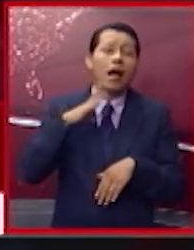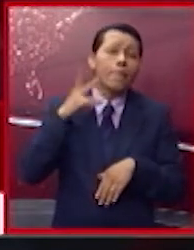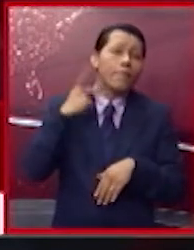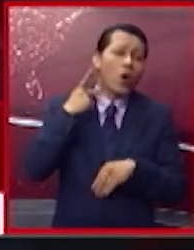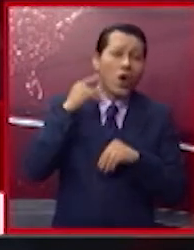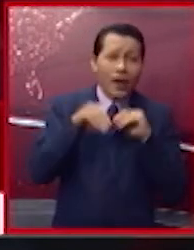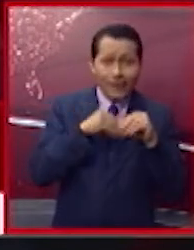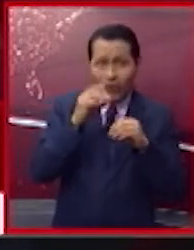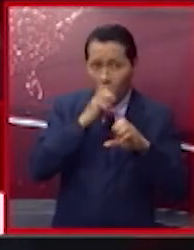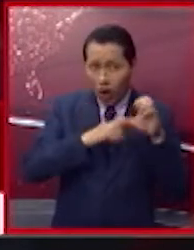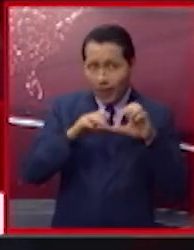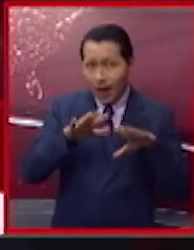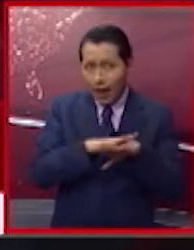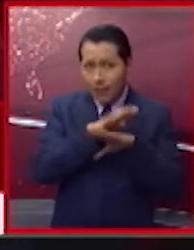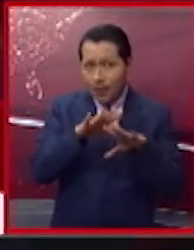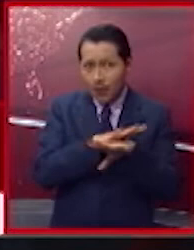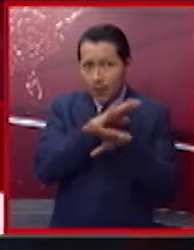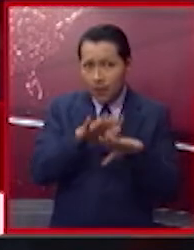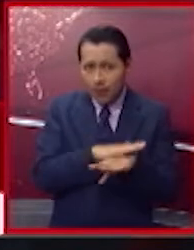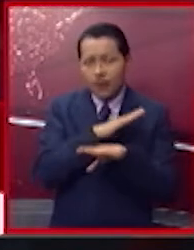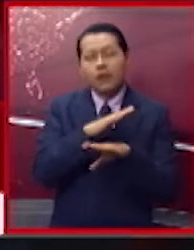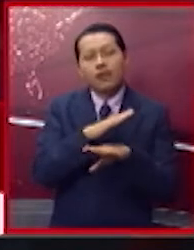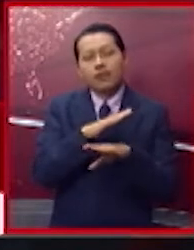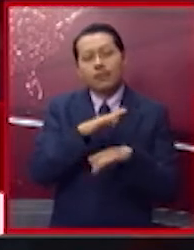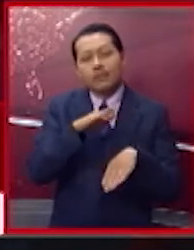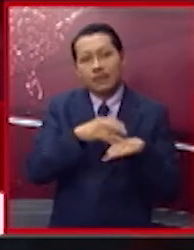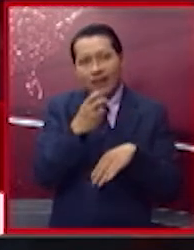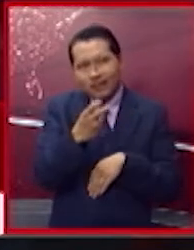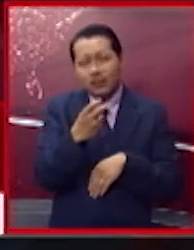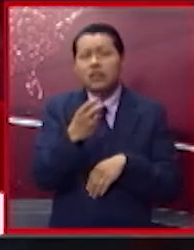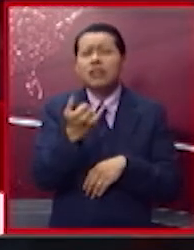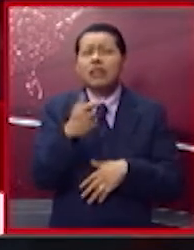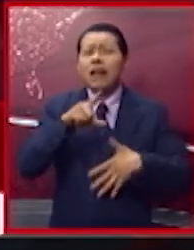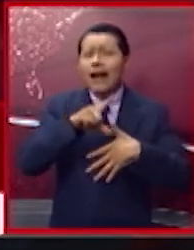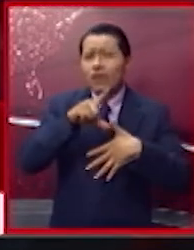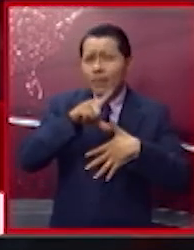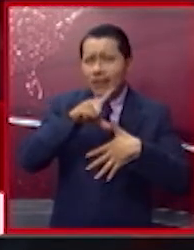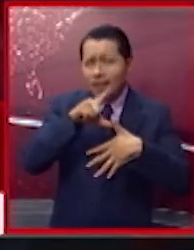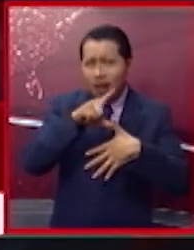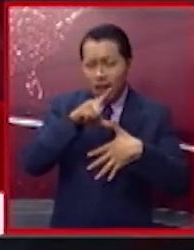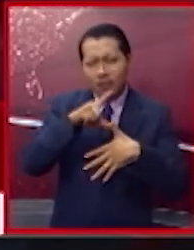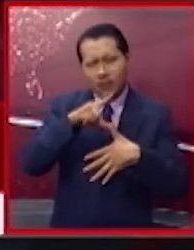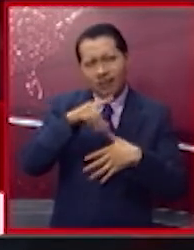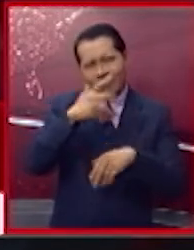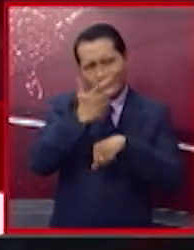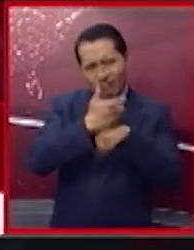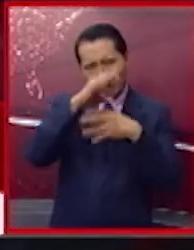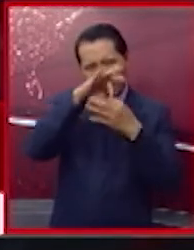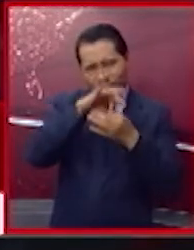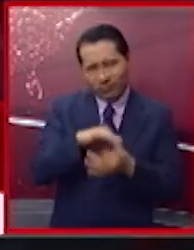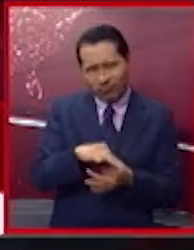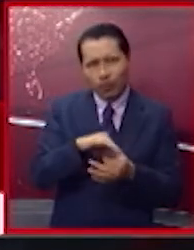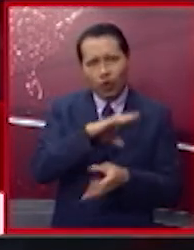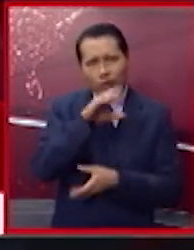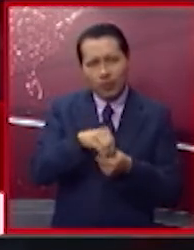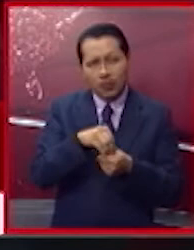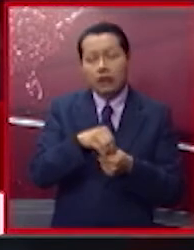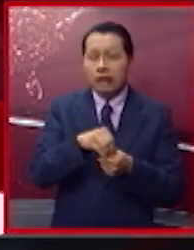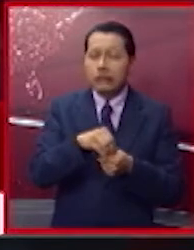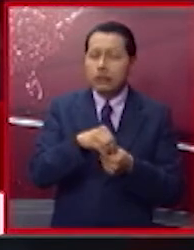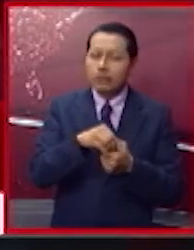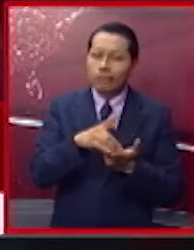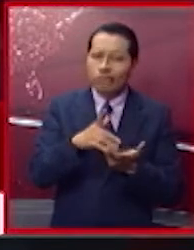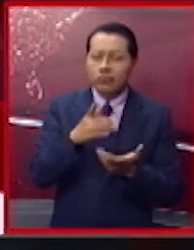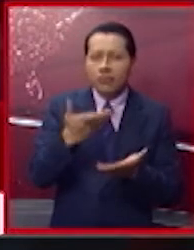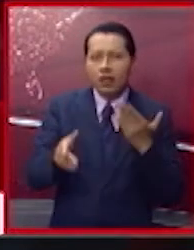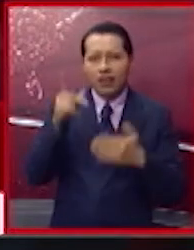show and tell, there will be some increased protectionism here and there in steel and sugar, aluminum. Okay.